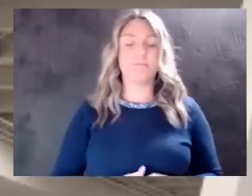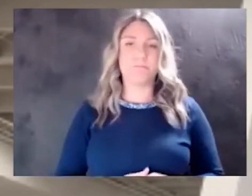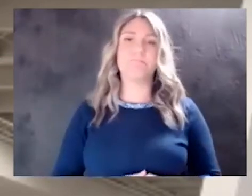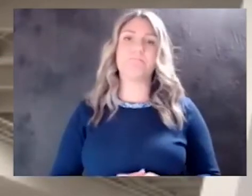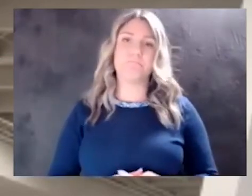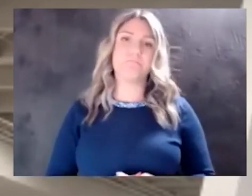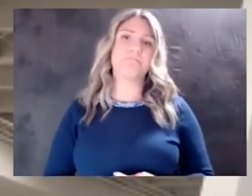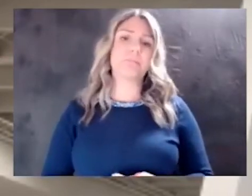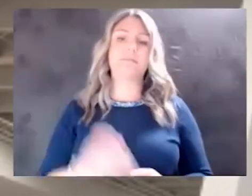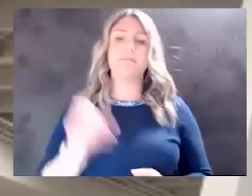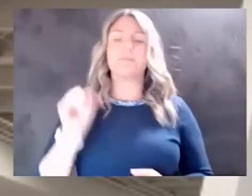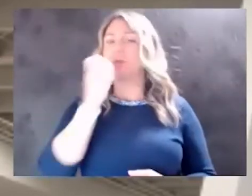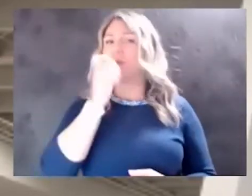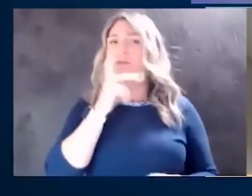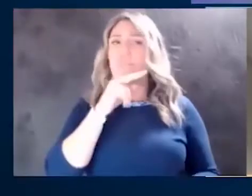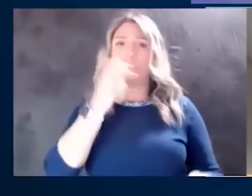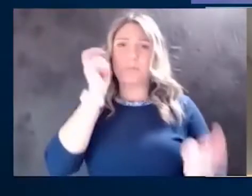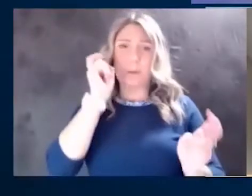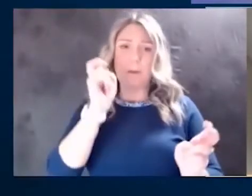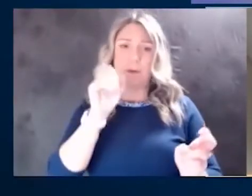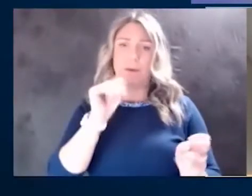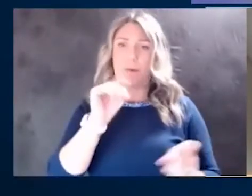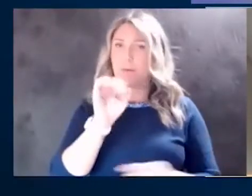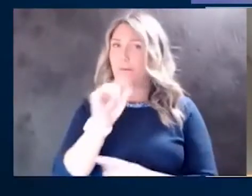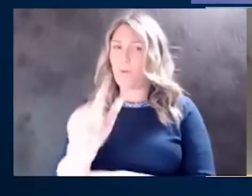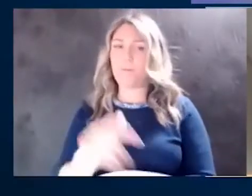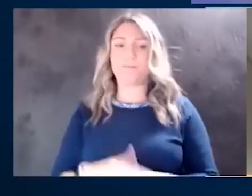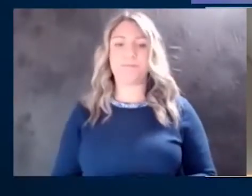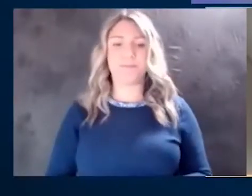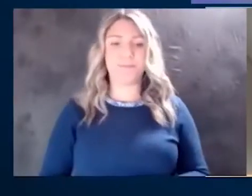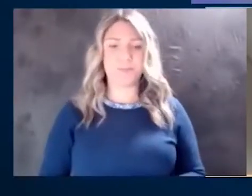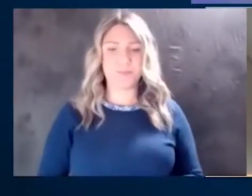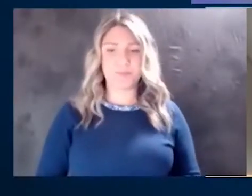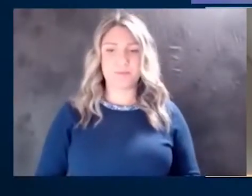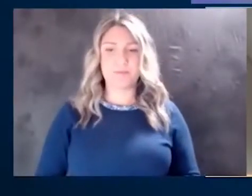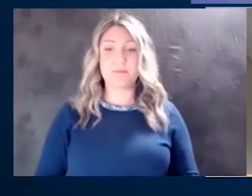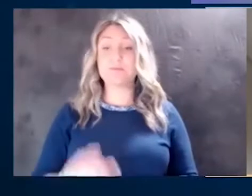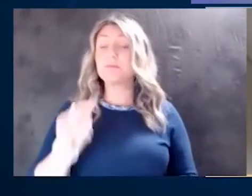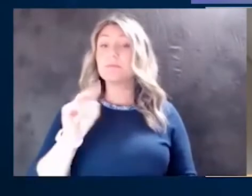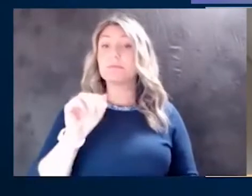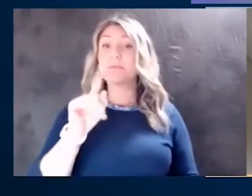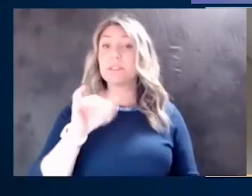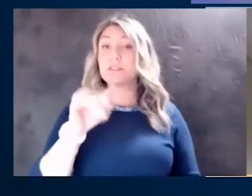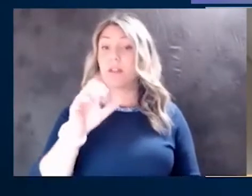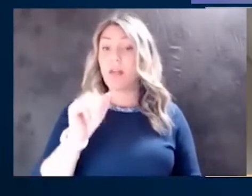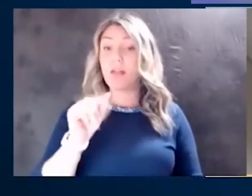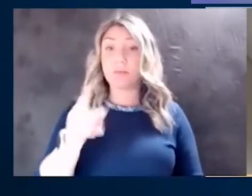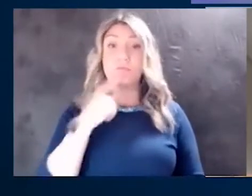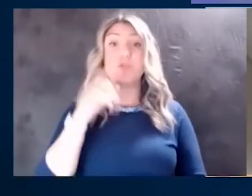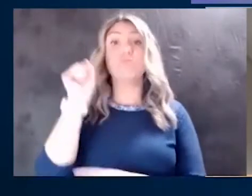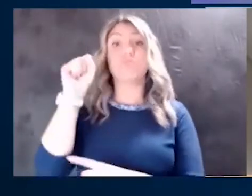was not severe at all. Good. Natalia, did I see you shake your head yes as well?